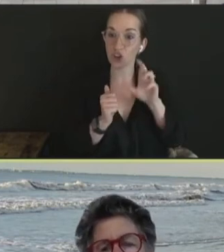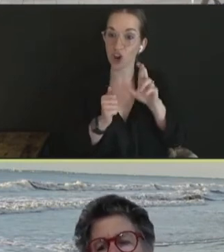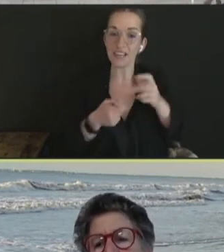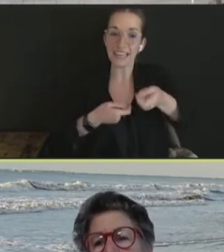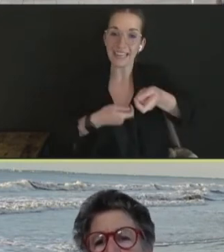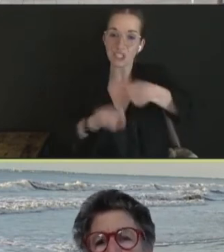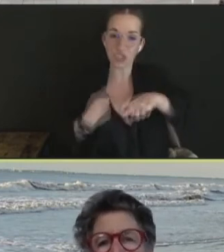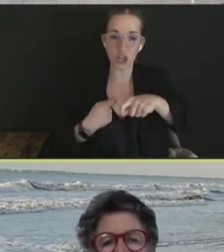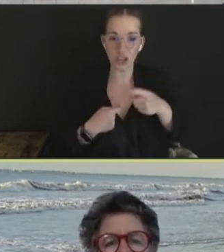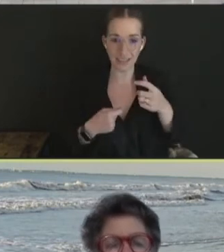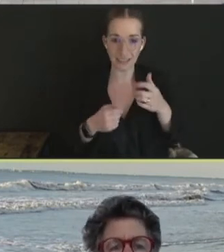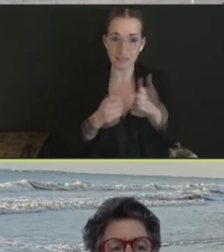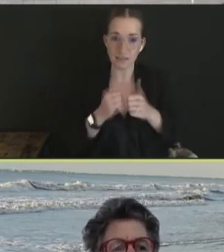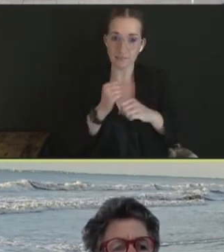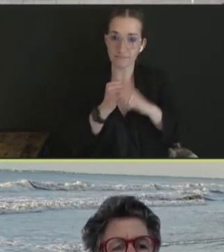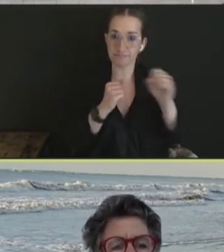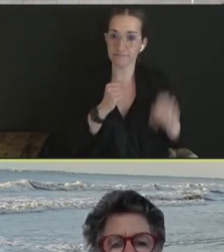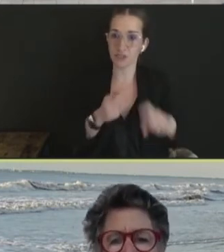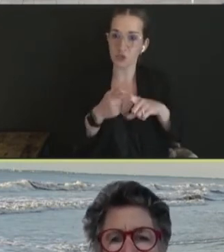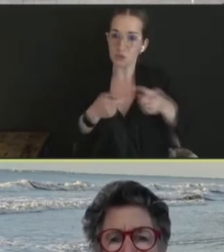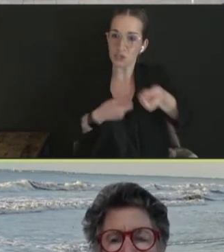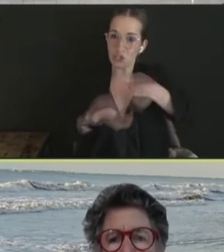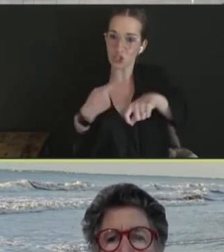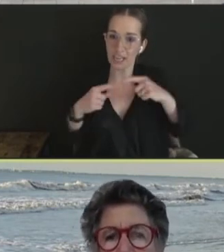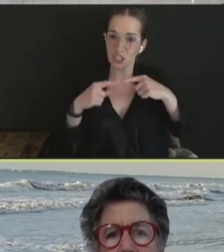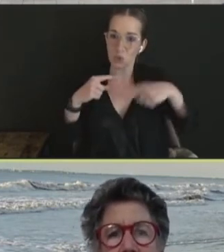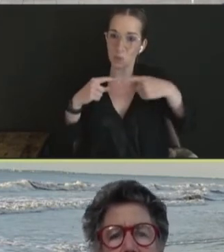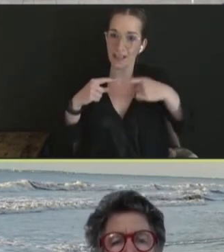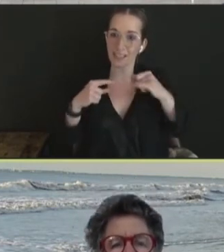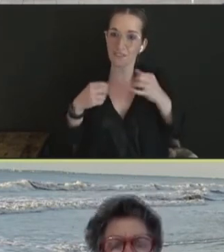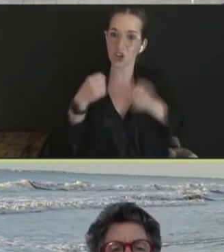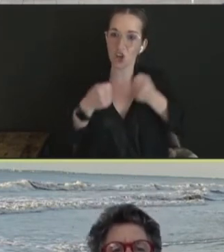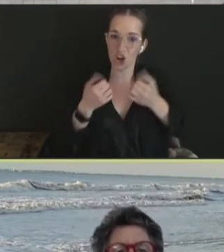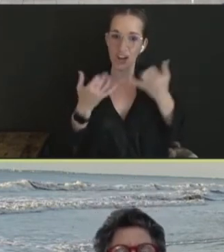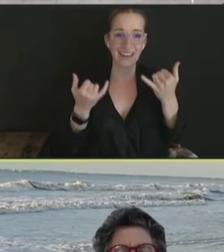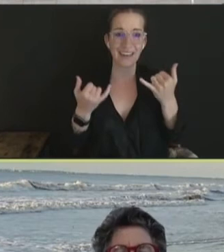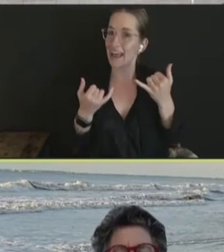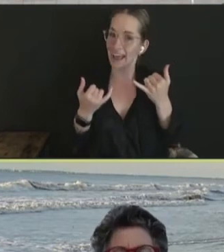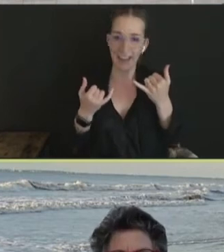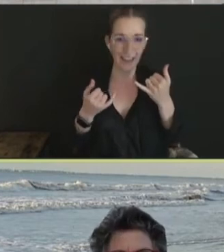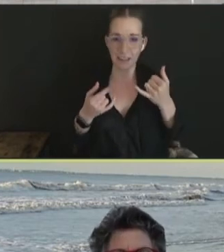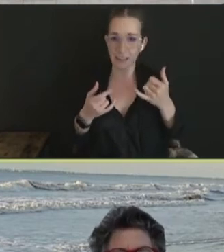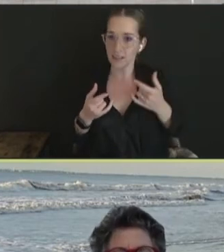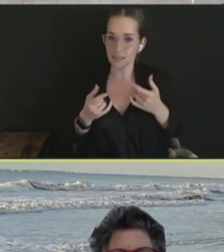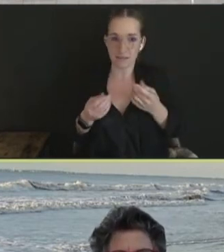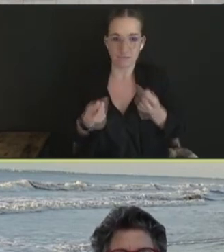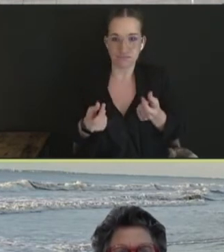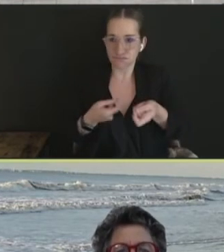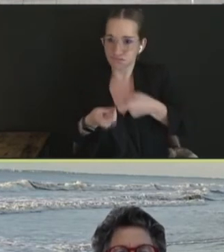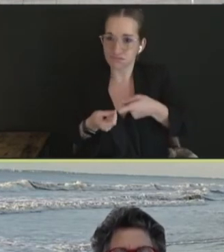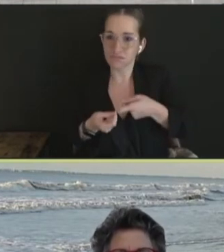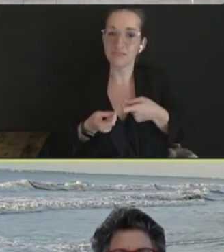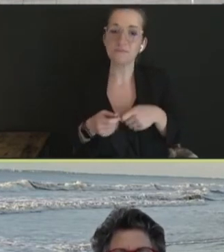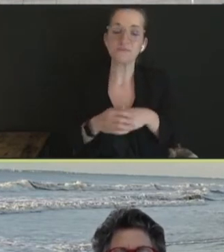perfected. I always push back and I say I prefer to talk about the Tour de France, but that's okay. Next slide.